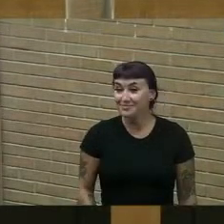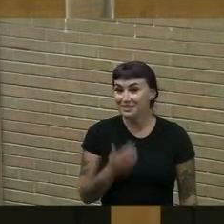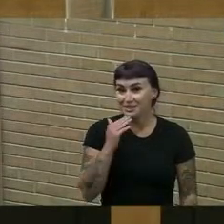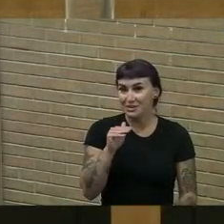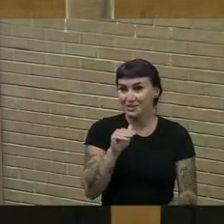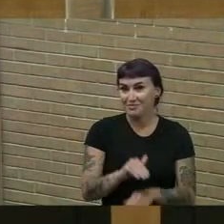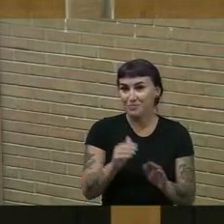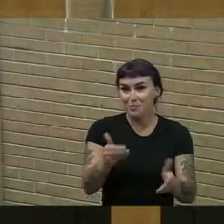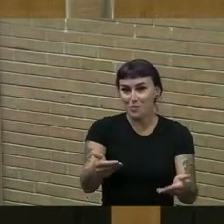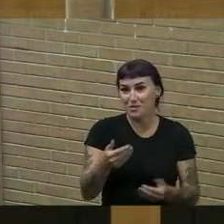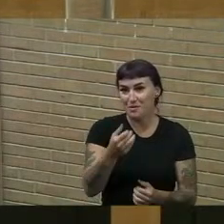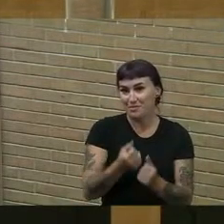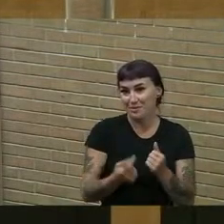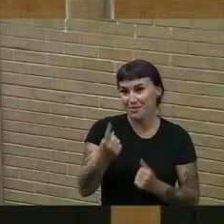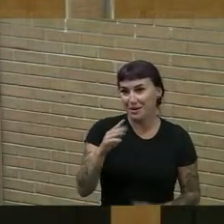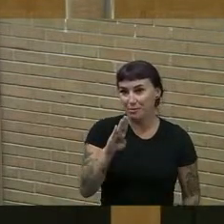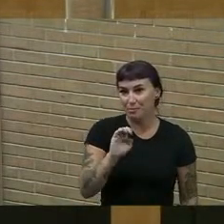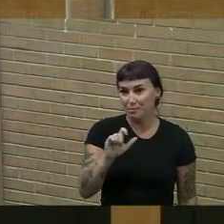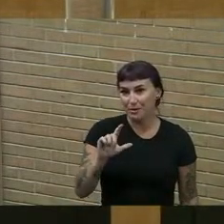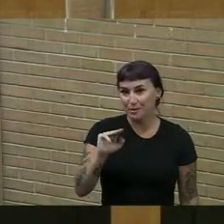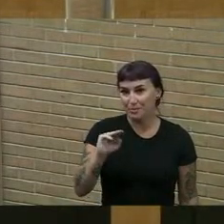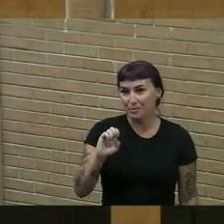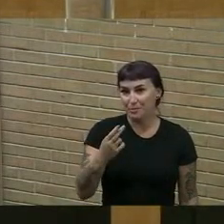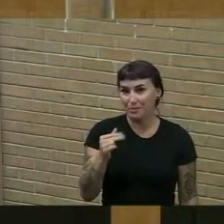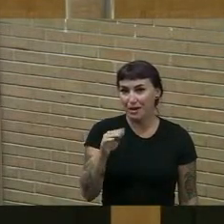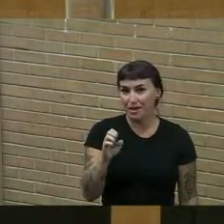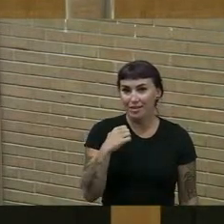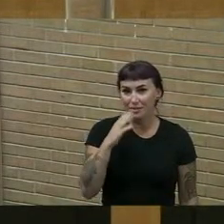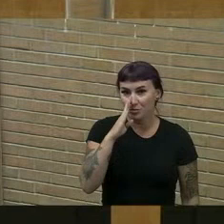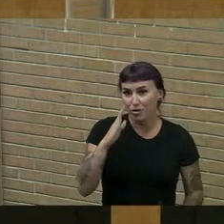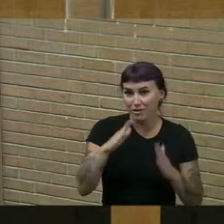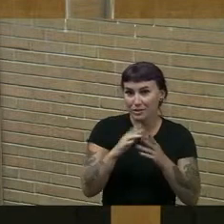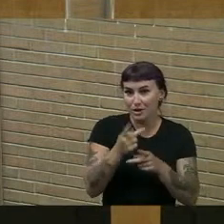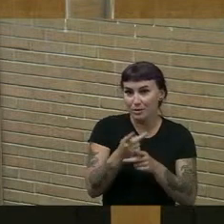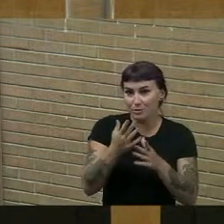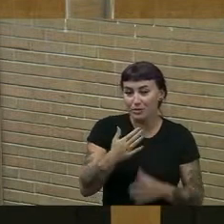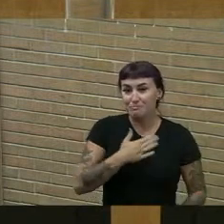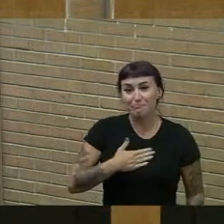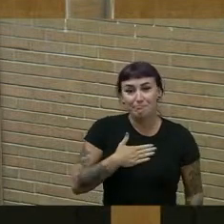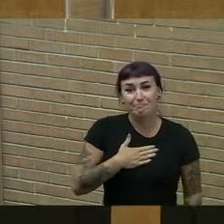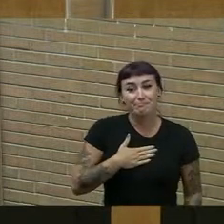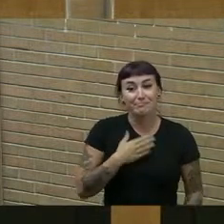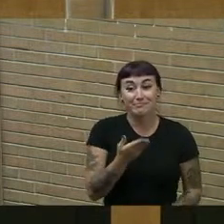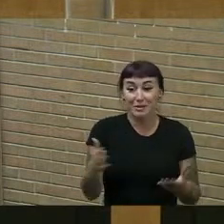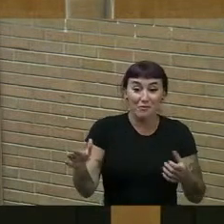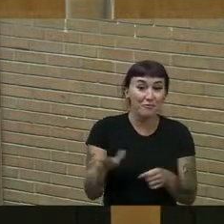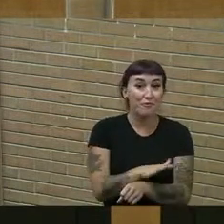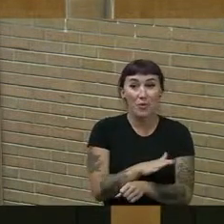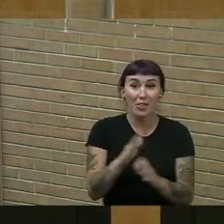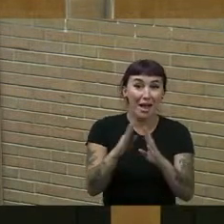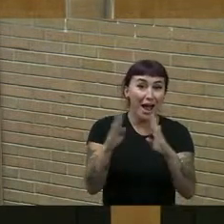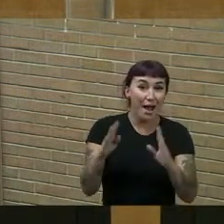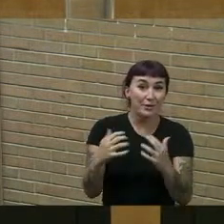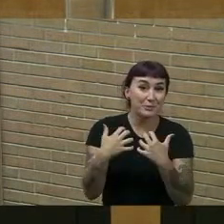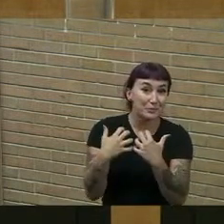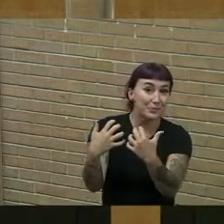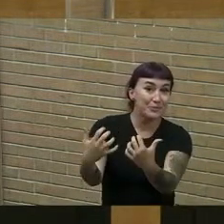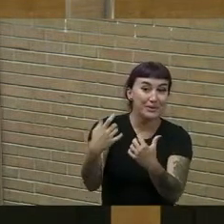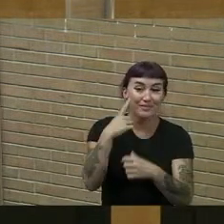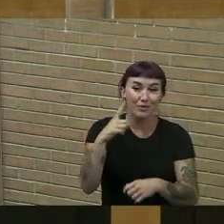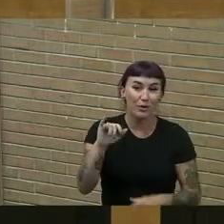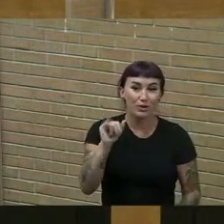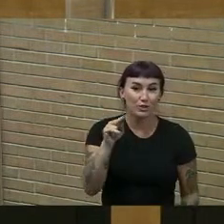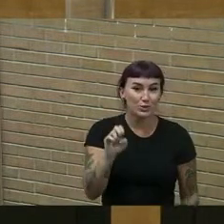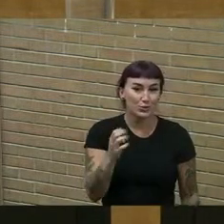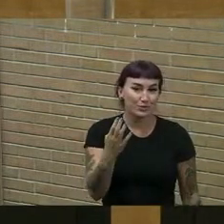Good evening and welcome everybody. I'm Bill Maley, Brighton Town Supervisor, and I'm so pleased to have a full house tonight for our